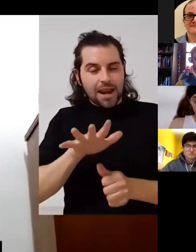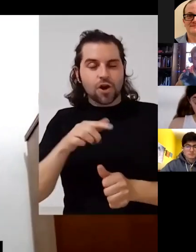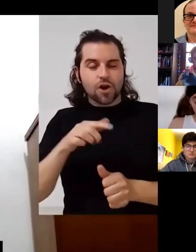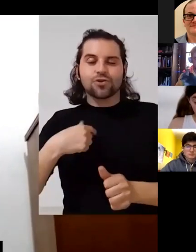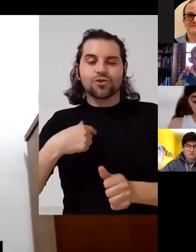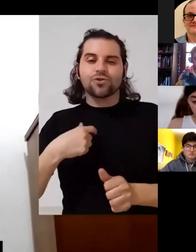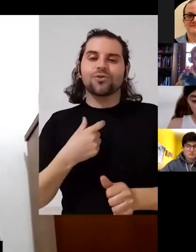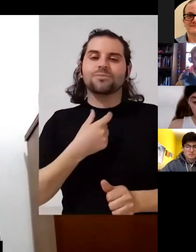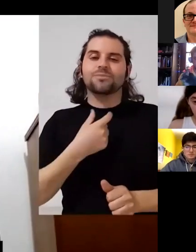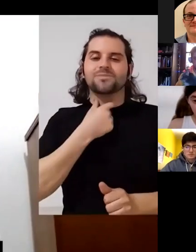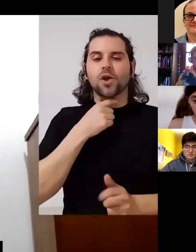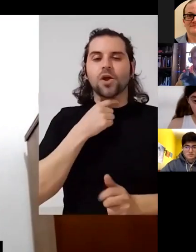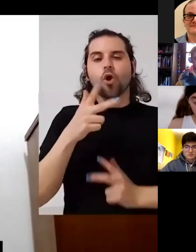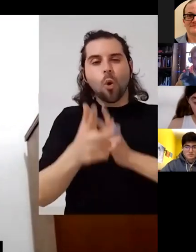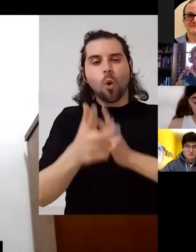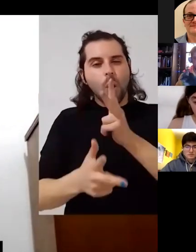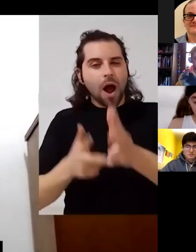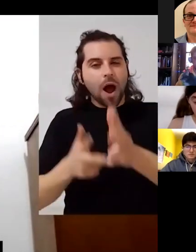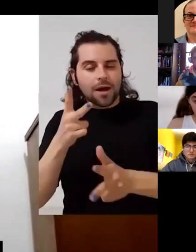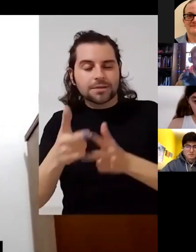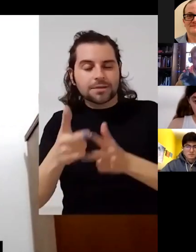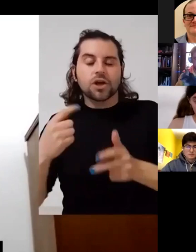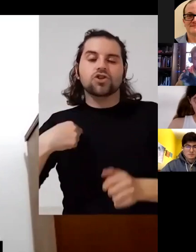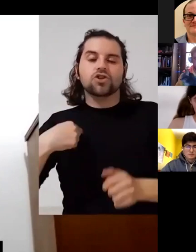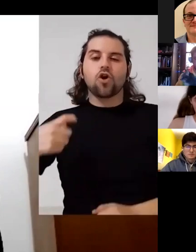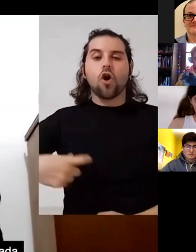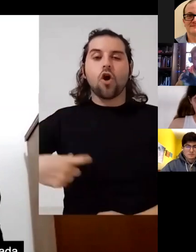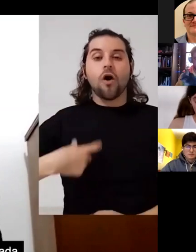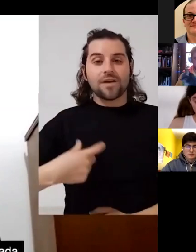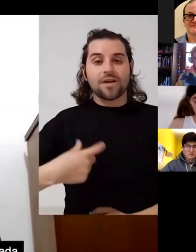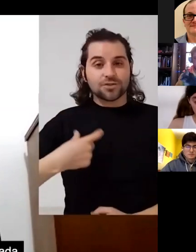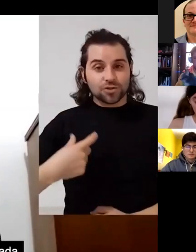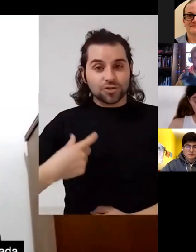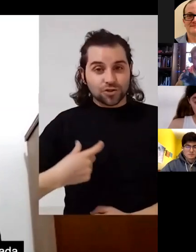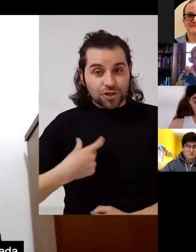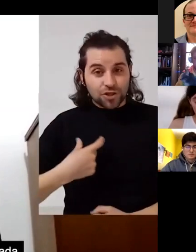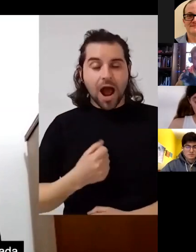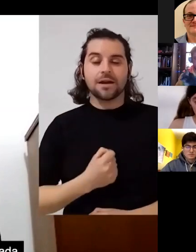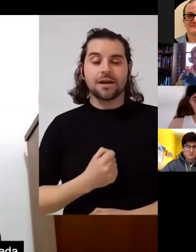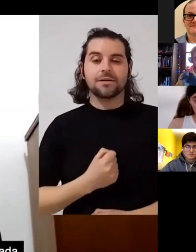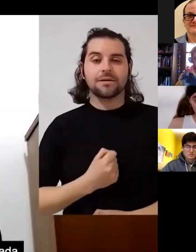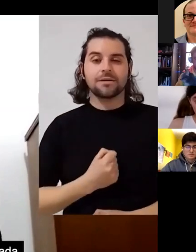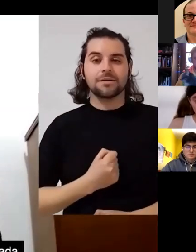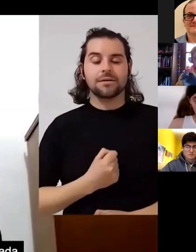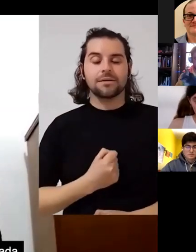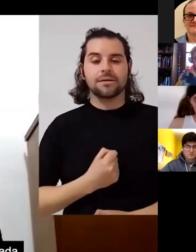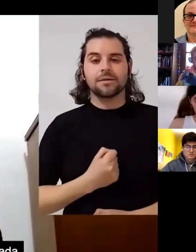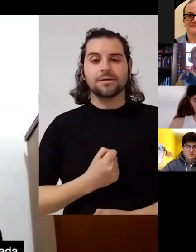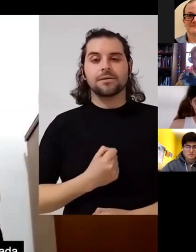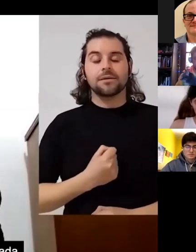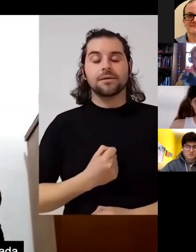person. I would like to share my experience. I have been discharged from a